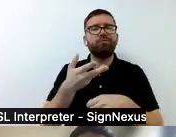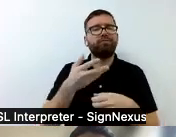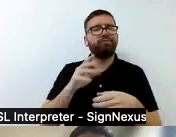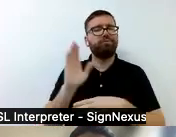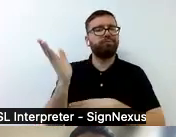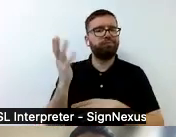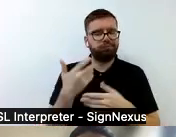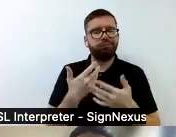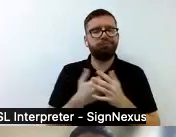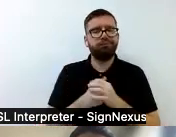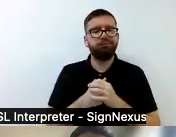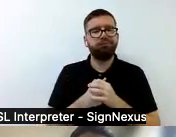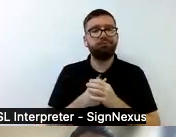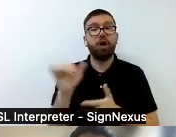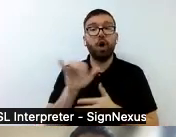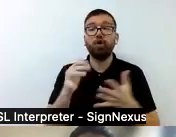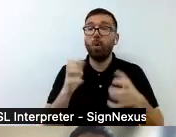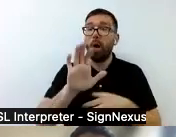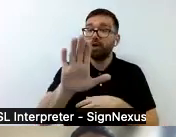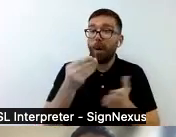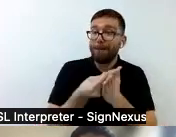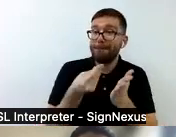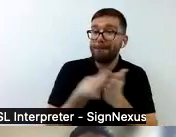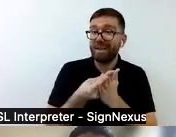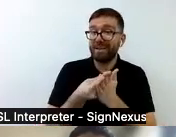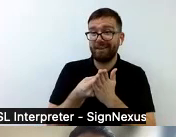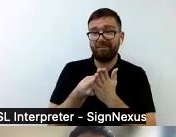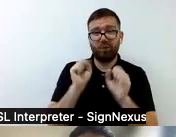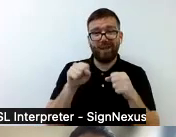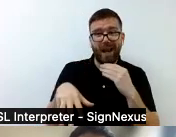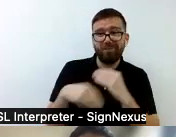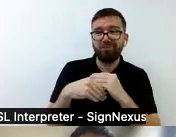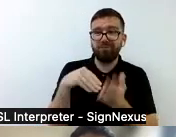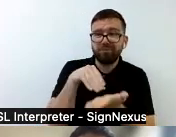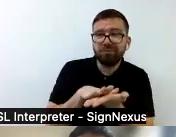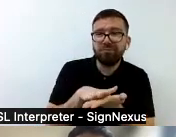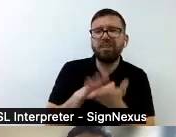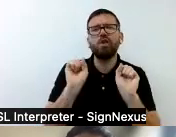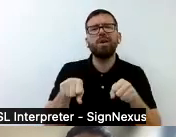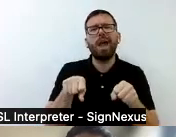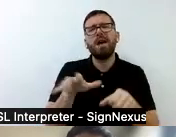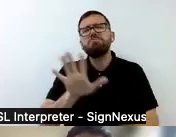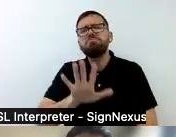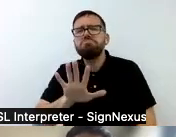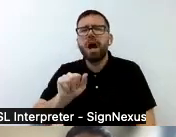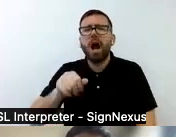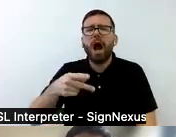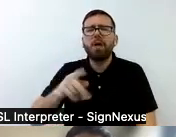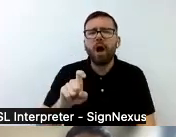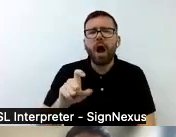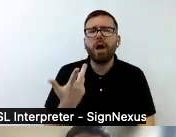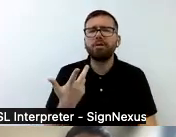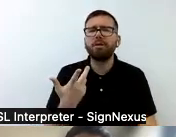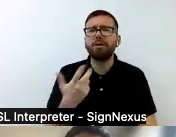include figures to help illustrate this change. You can use rounded figures instead of exact